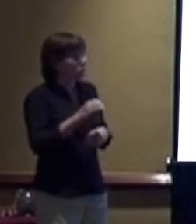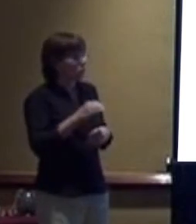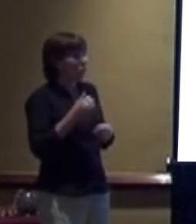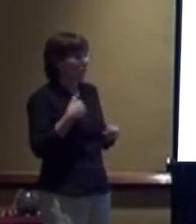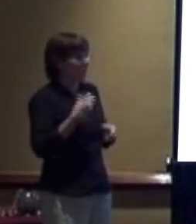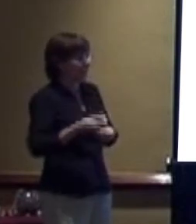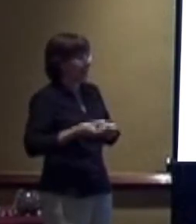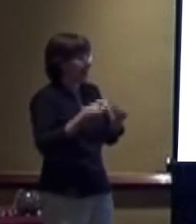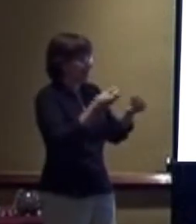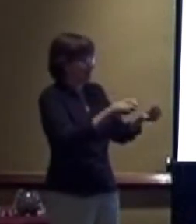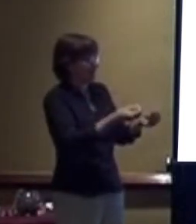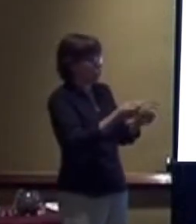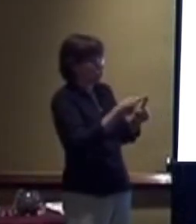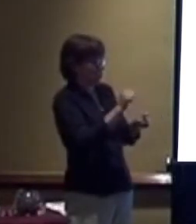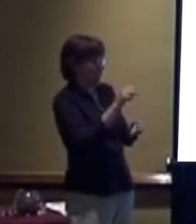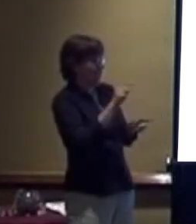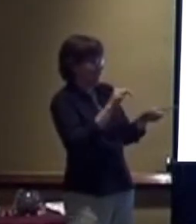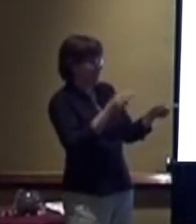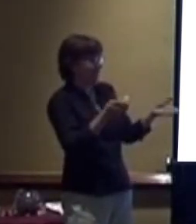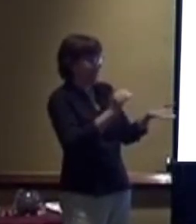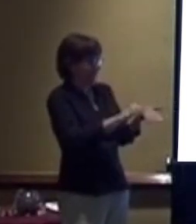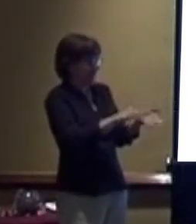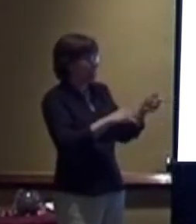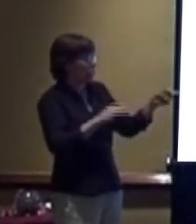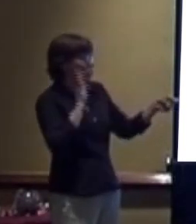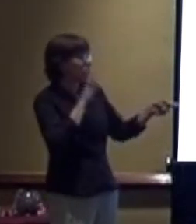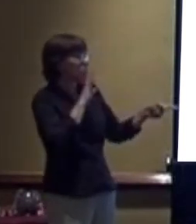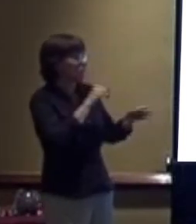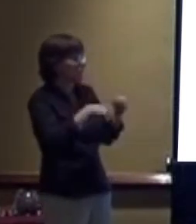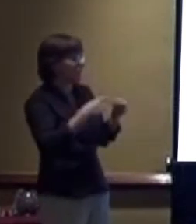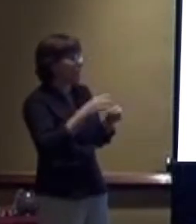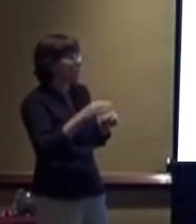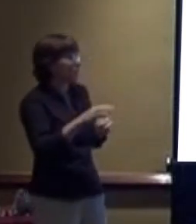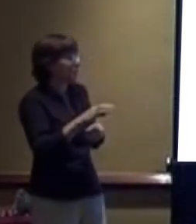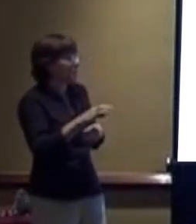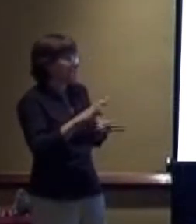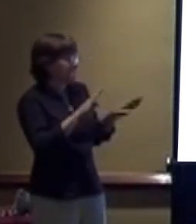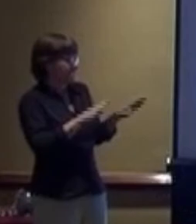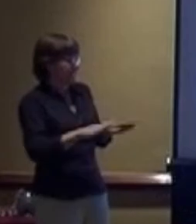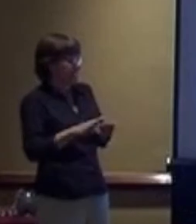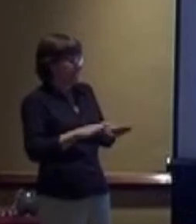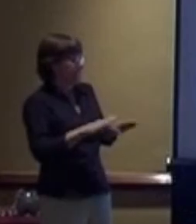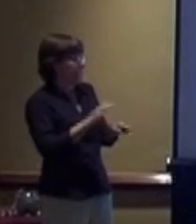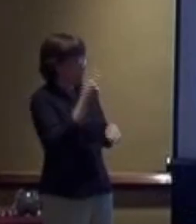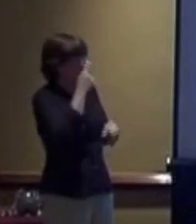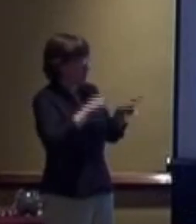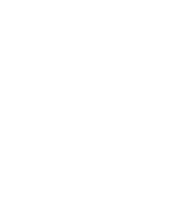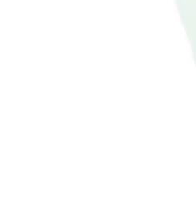off now again to Anne, who's going to talk about some of the functions of behavior for persons on the spectrum.